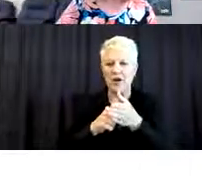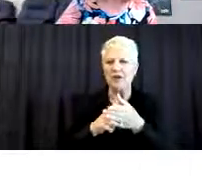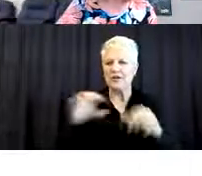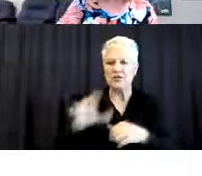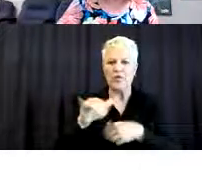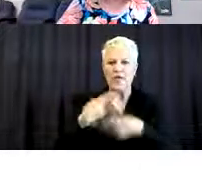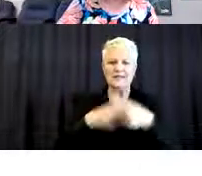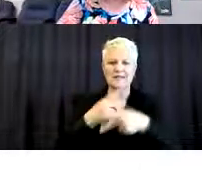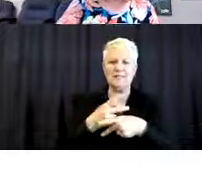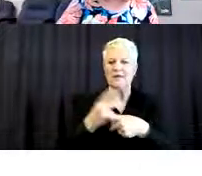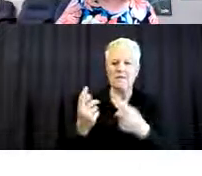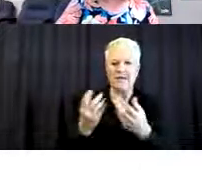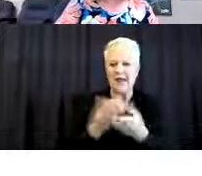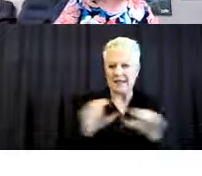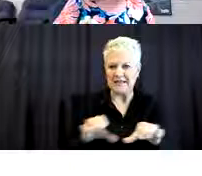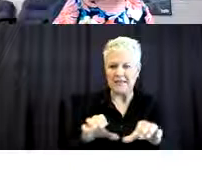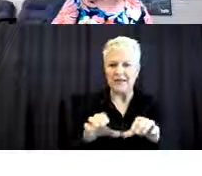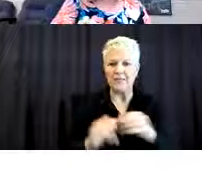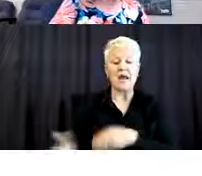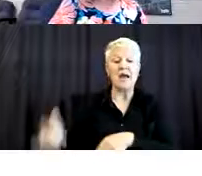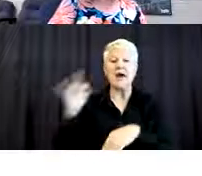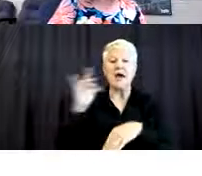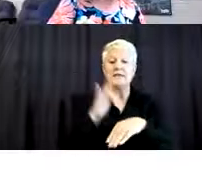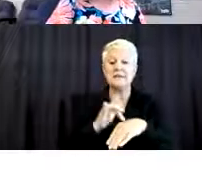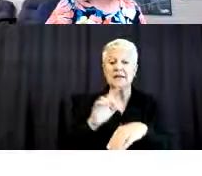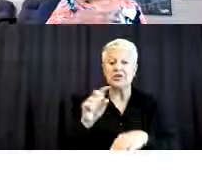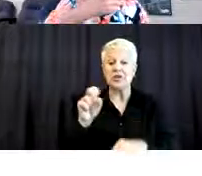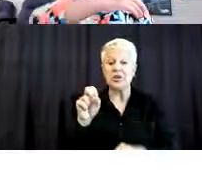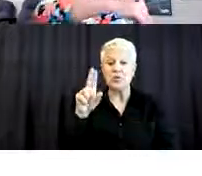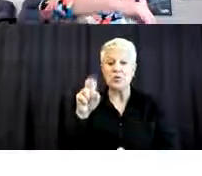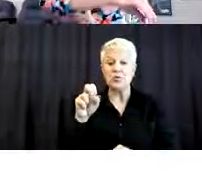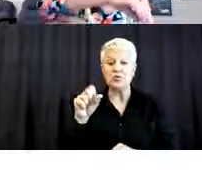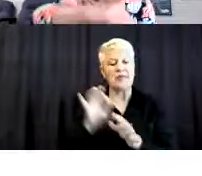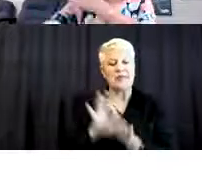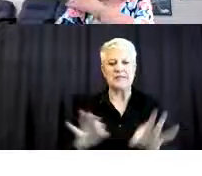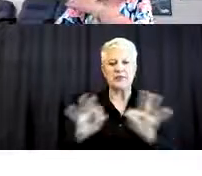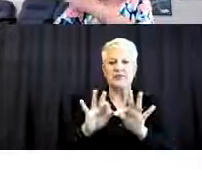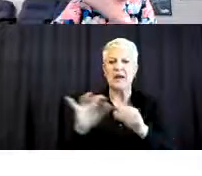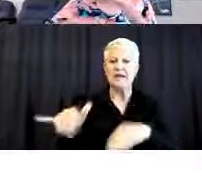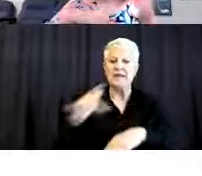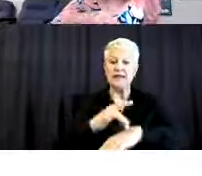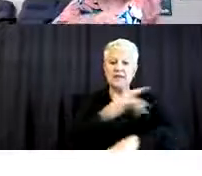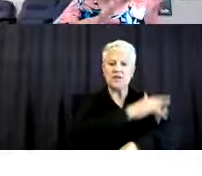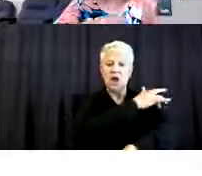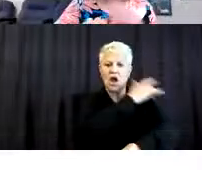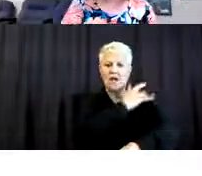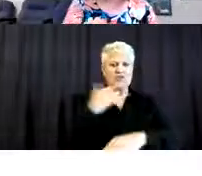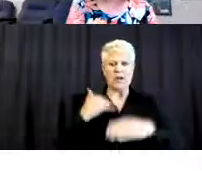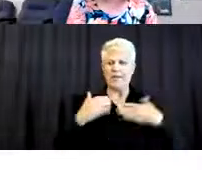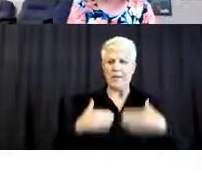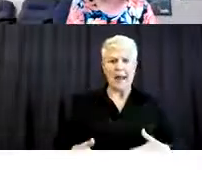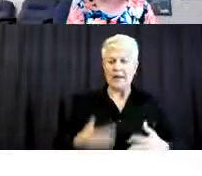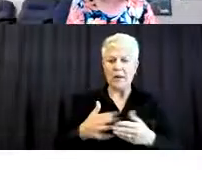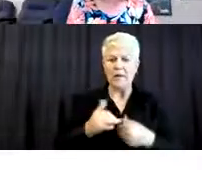that type of activity. Touch cues are huge. These are touches on the body, whatever it is, to